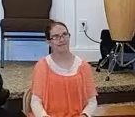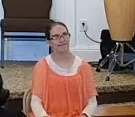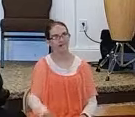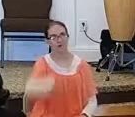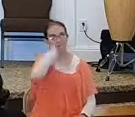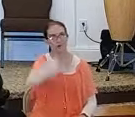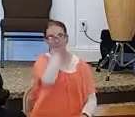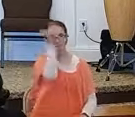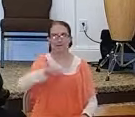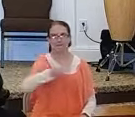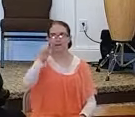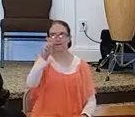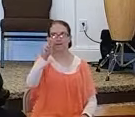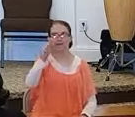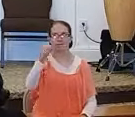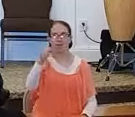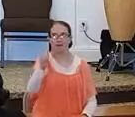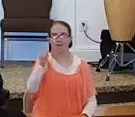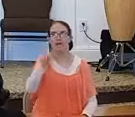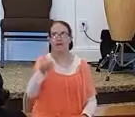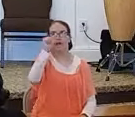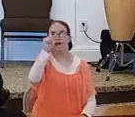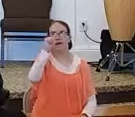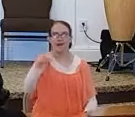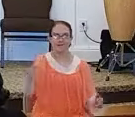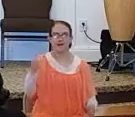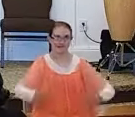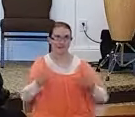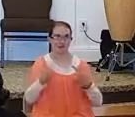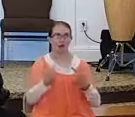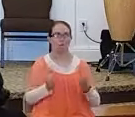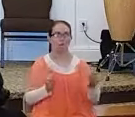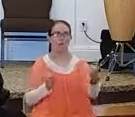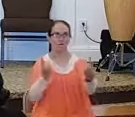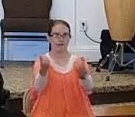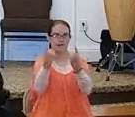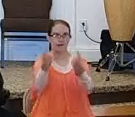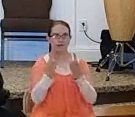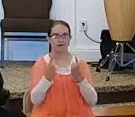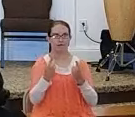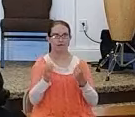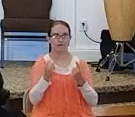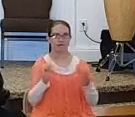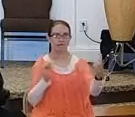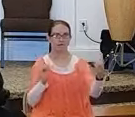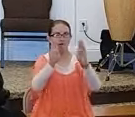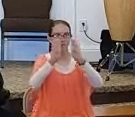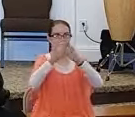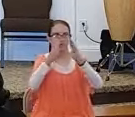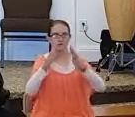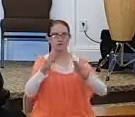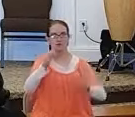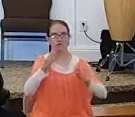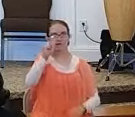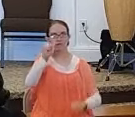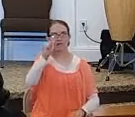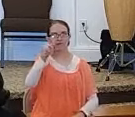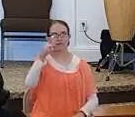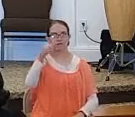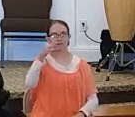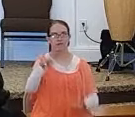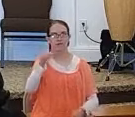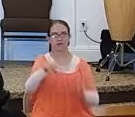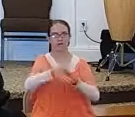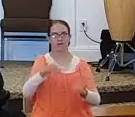Mary and Martha and Lazarus live at. And when they get there, they're met at the door by Martha. And she comes